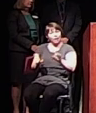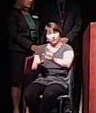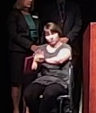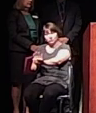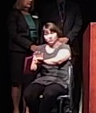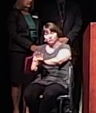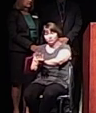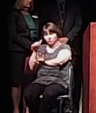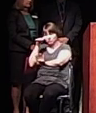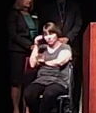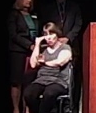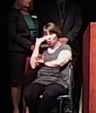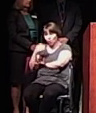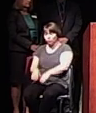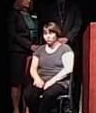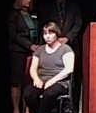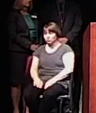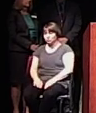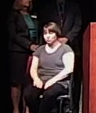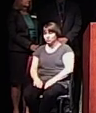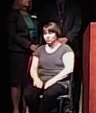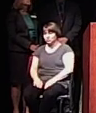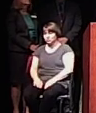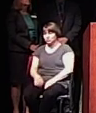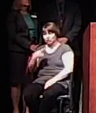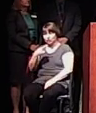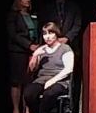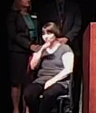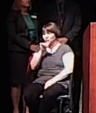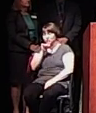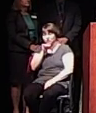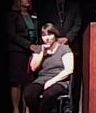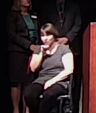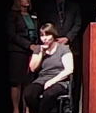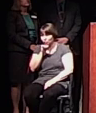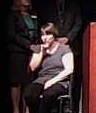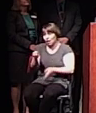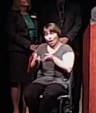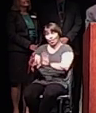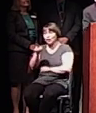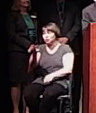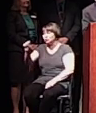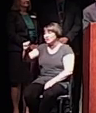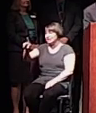mistake. She cares for students, but make no mistake, she will not put up with slackers.